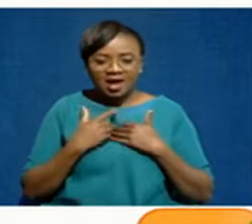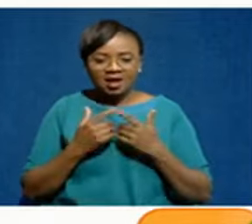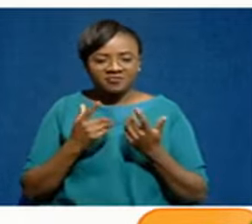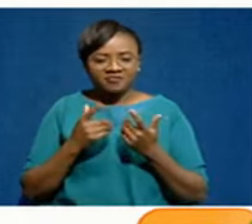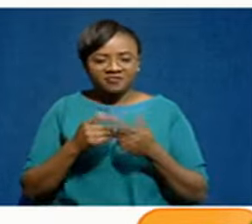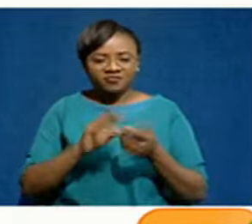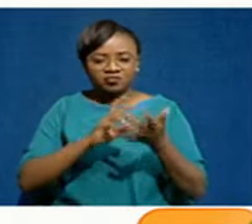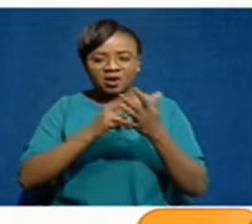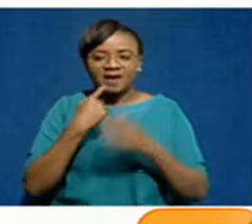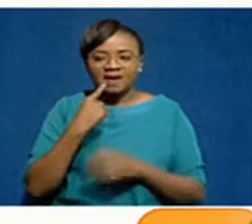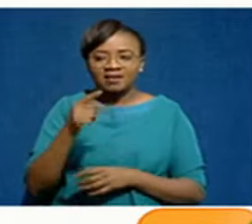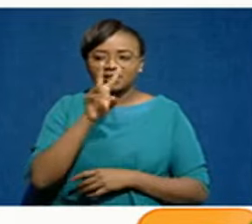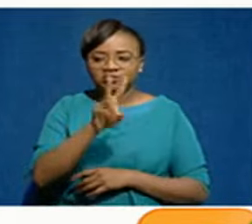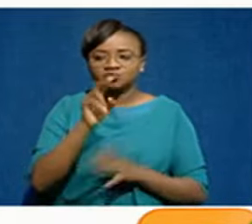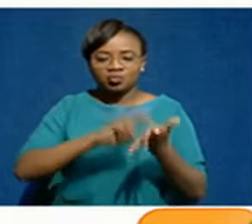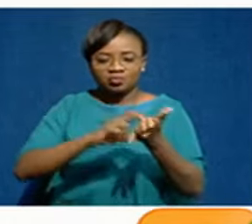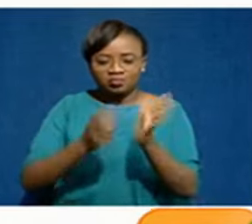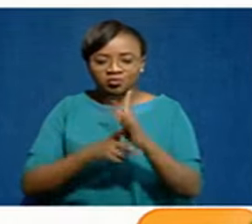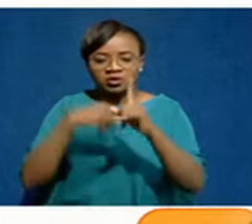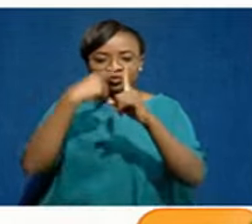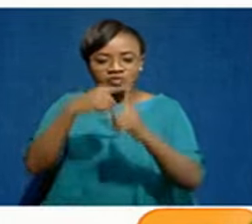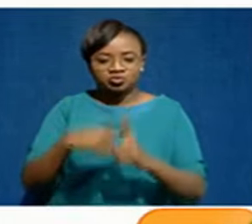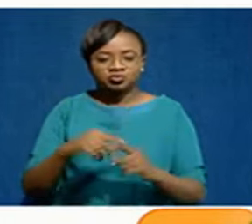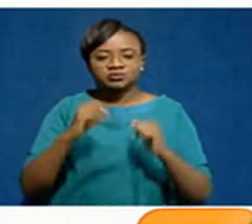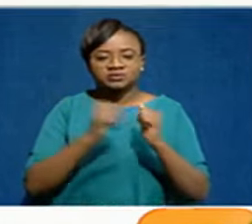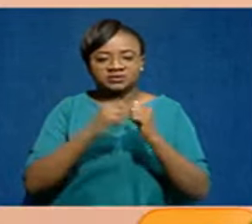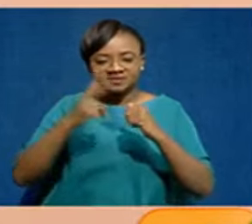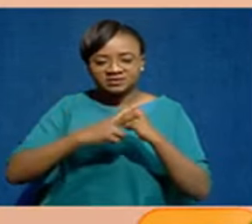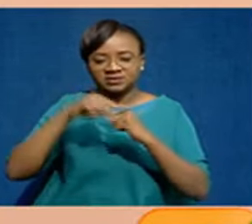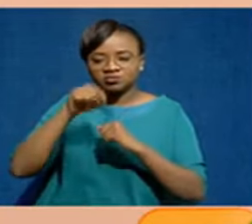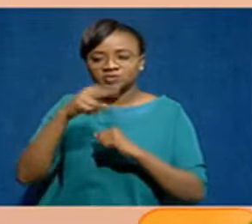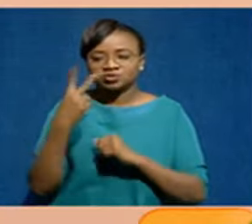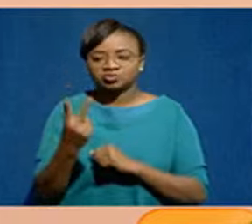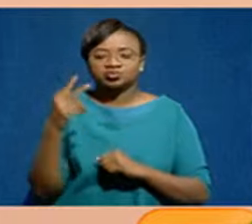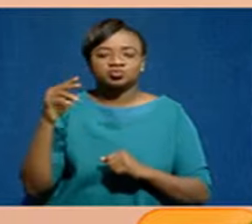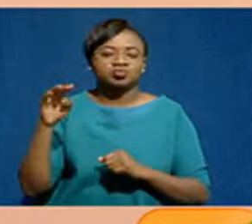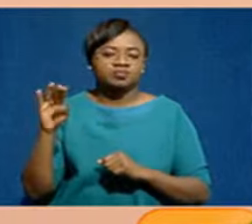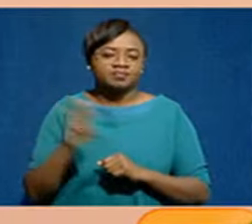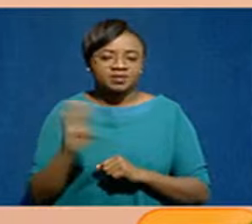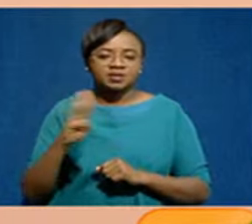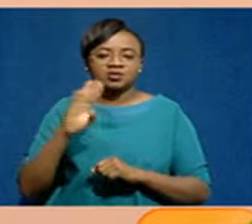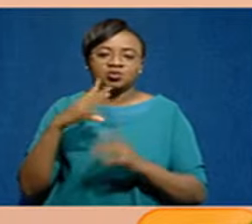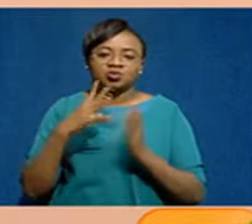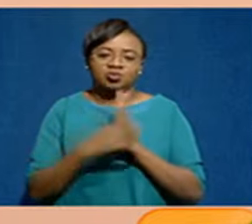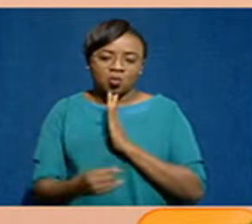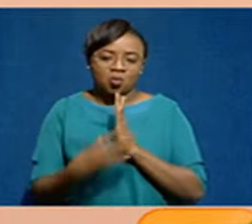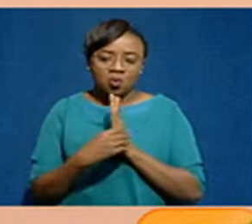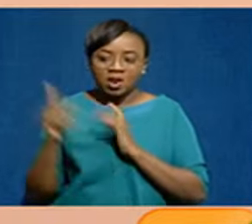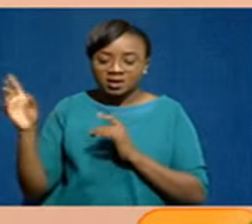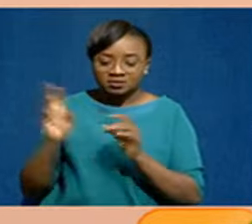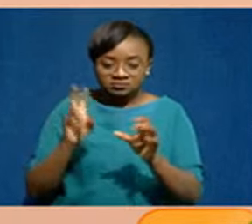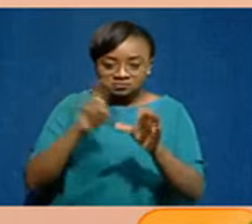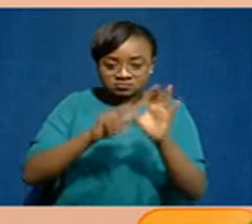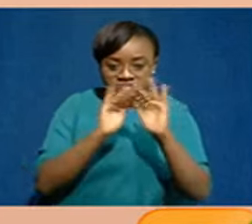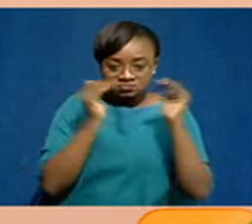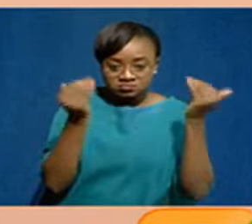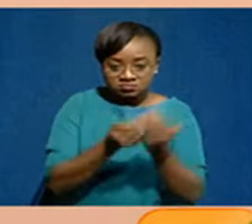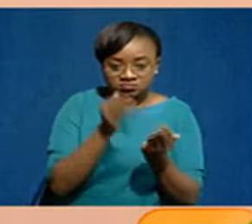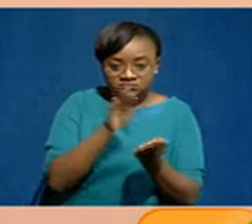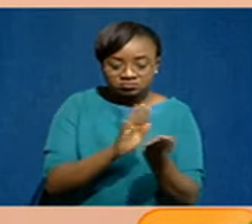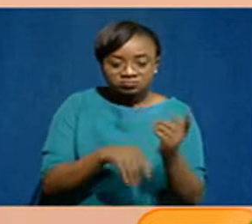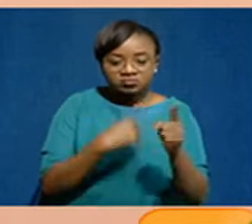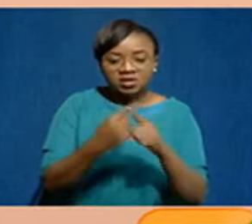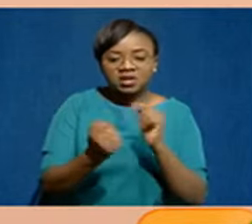102 projects totaling to $17.2 billion in the region. Fan joined the World Bank in 1991 and has since held